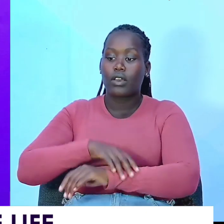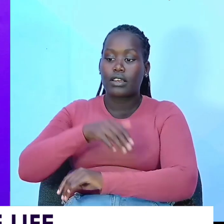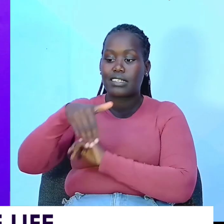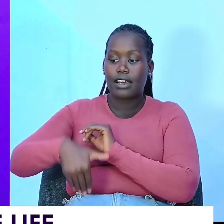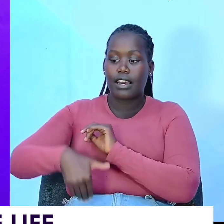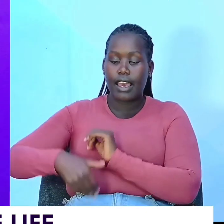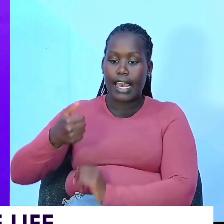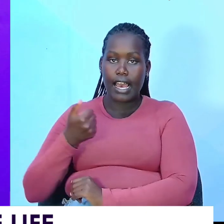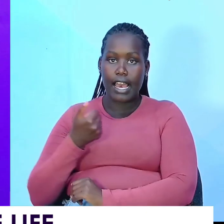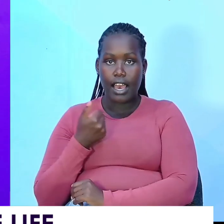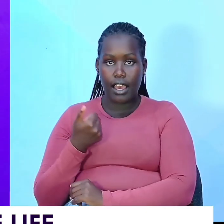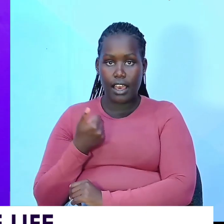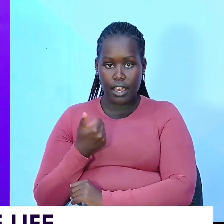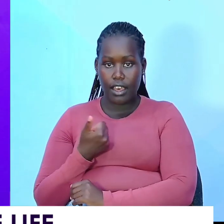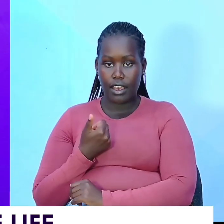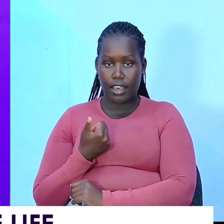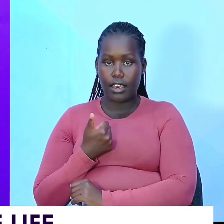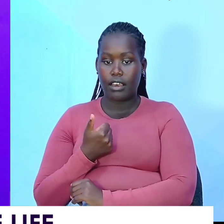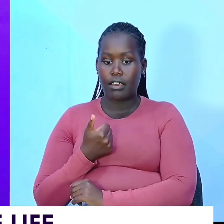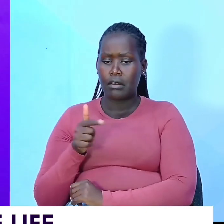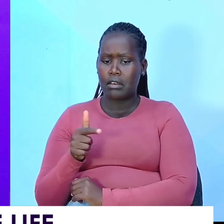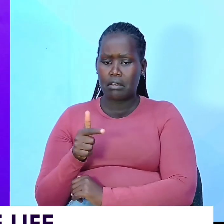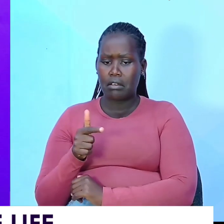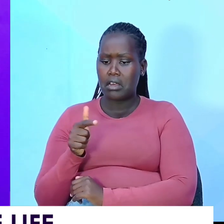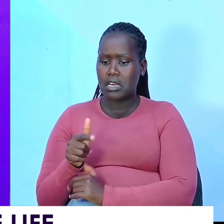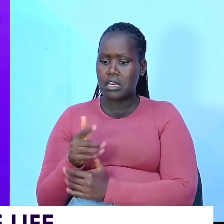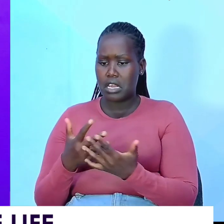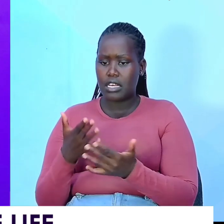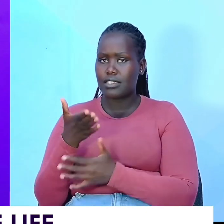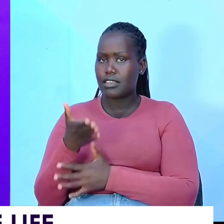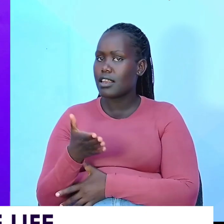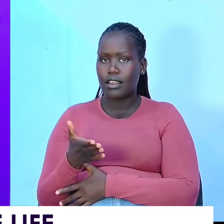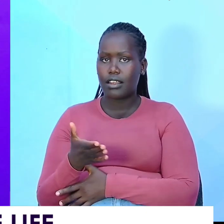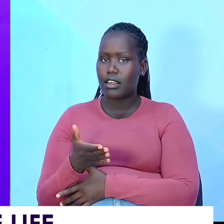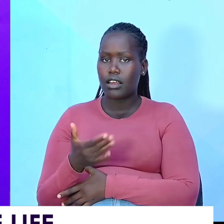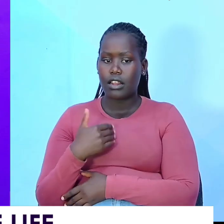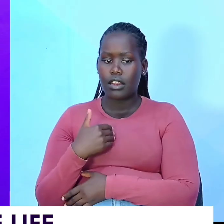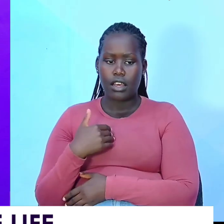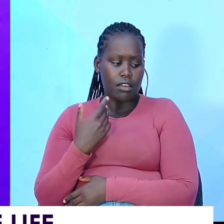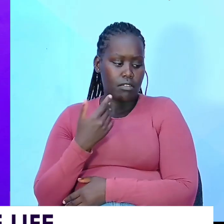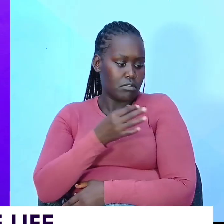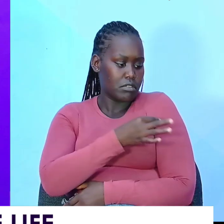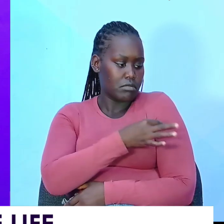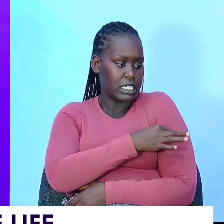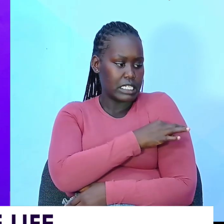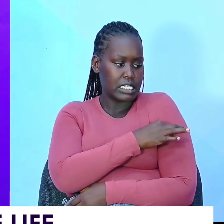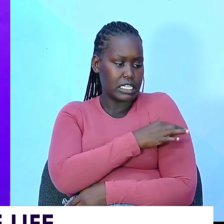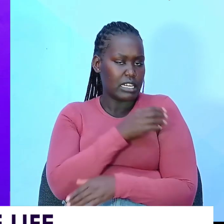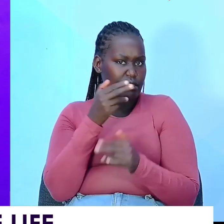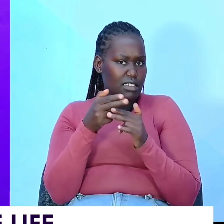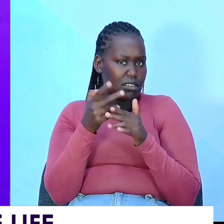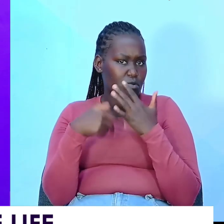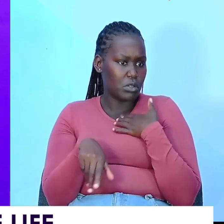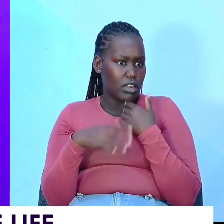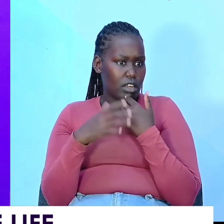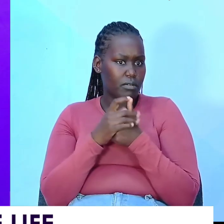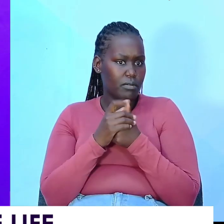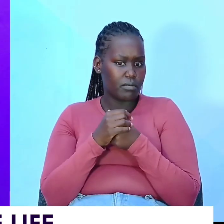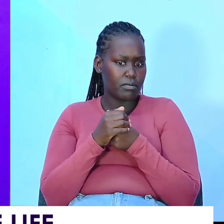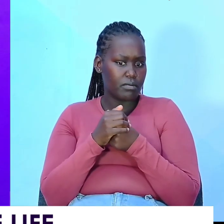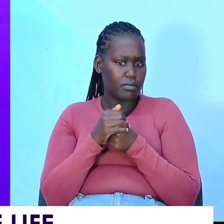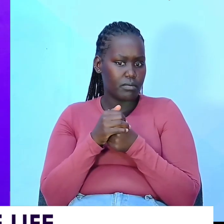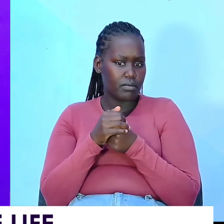I didn't even know these things exist. You find them with these things that are put on the skin. What are they called? There's That's a form of